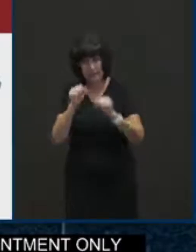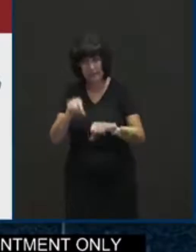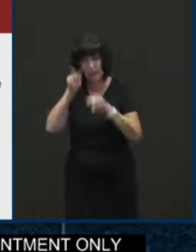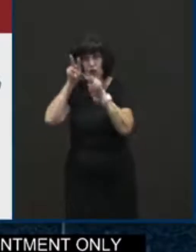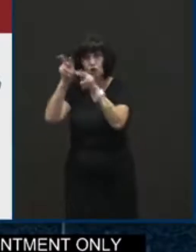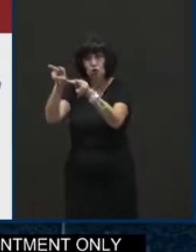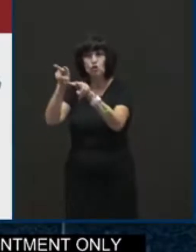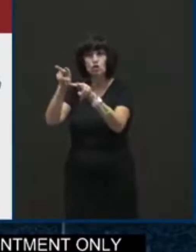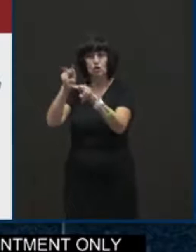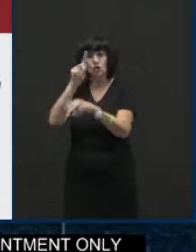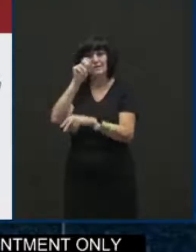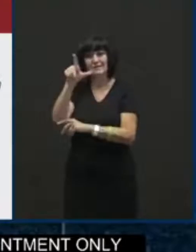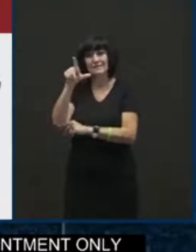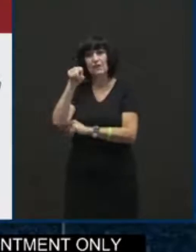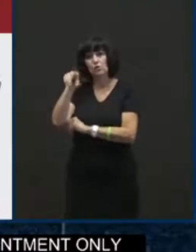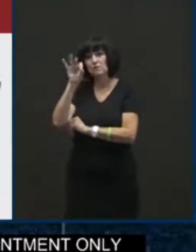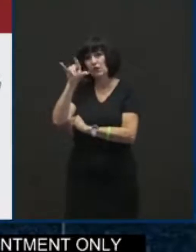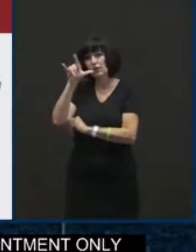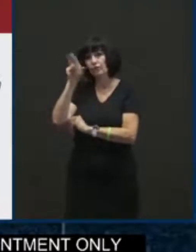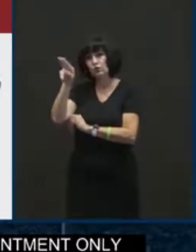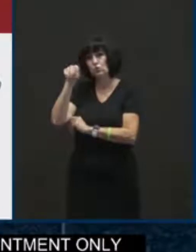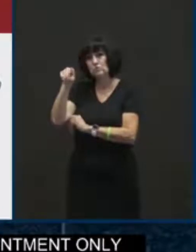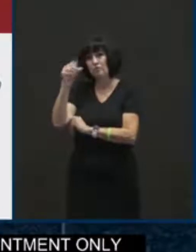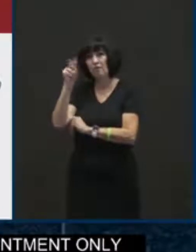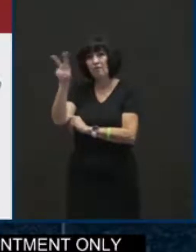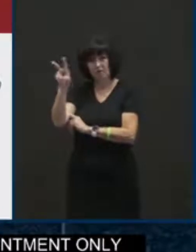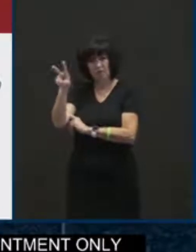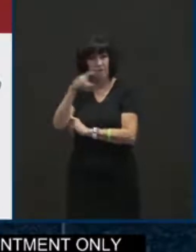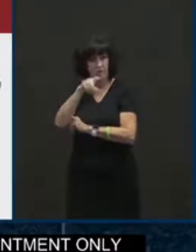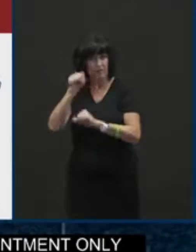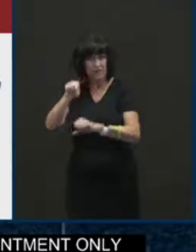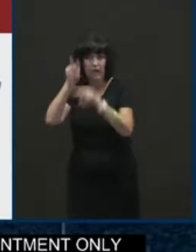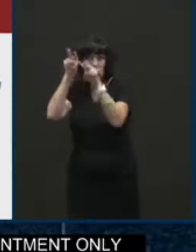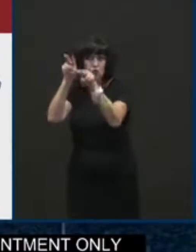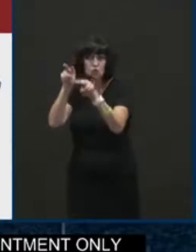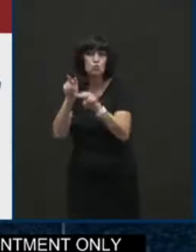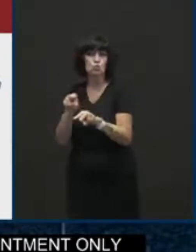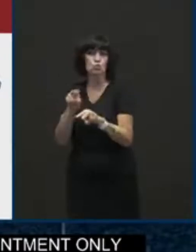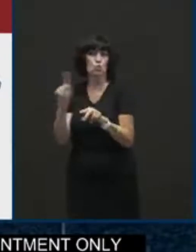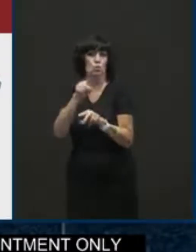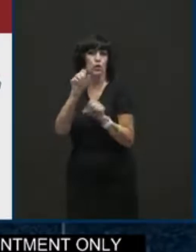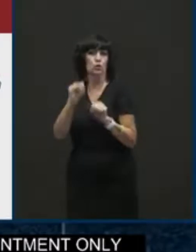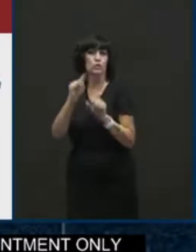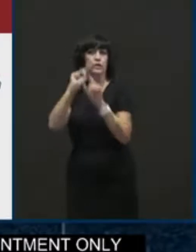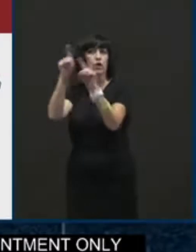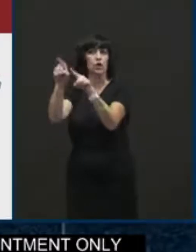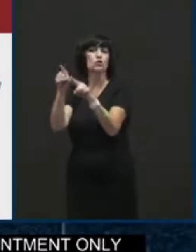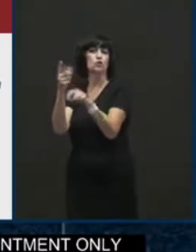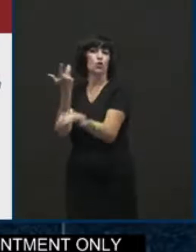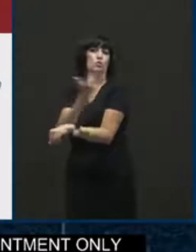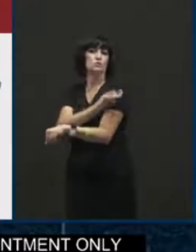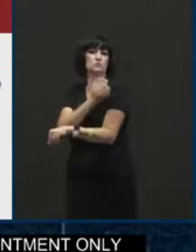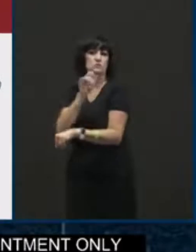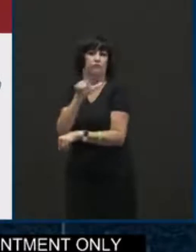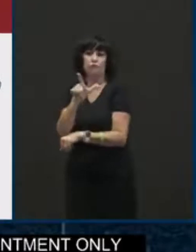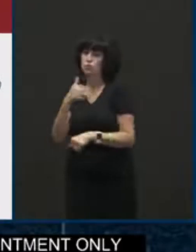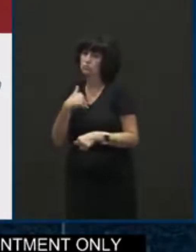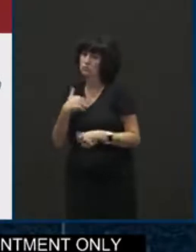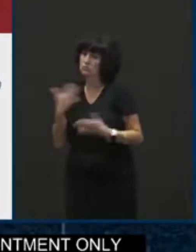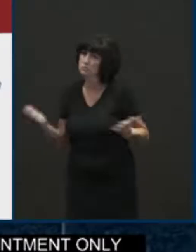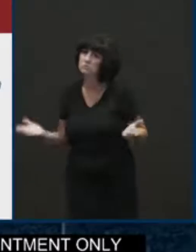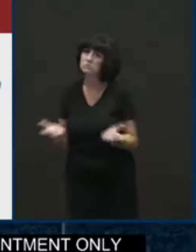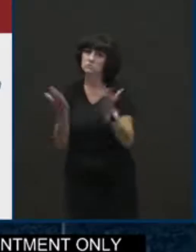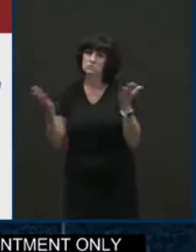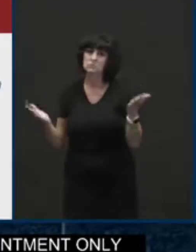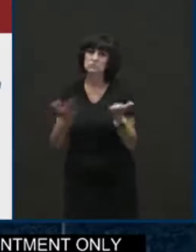flu.delaware.gov to find out the locations where you can get your flu shot. And again, we are really strongly recommending that people